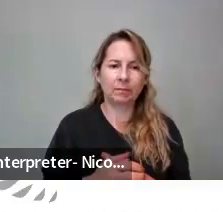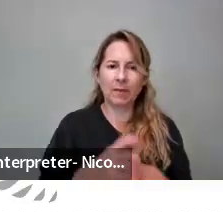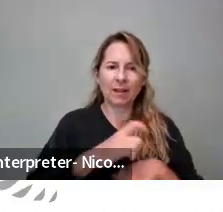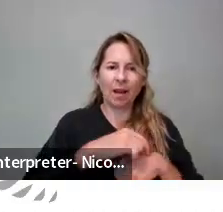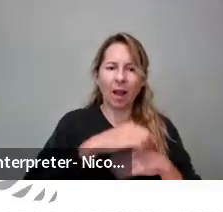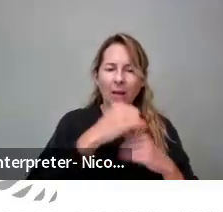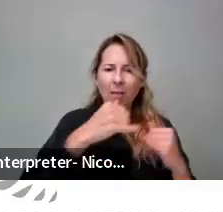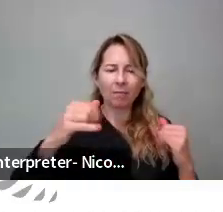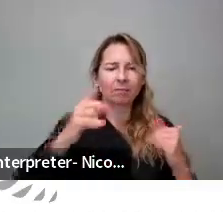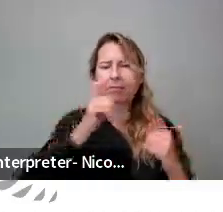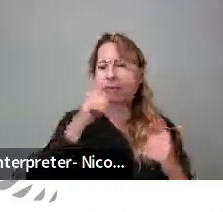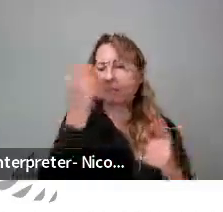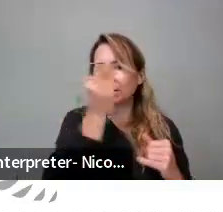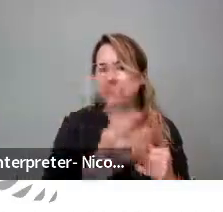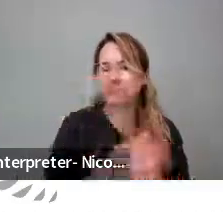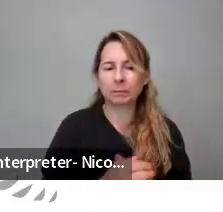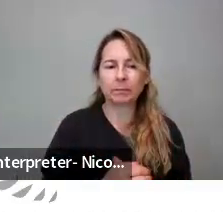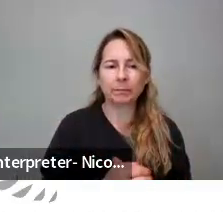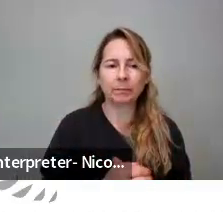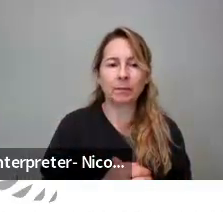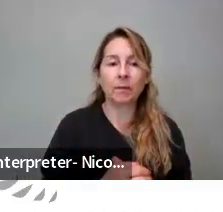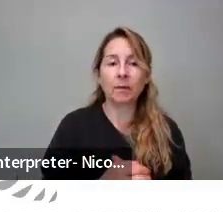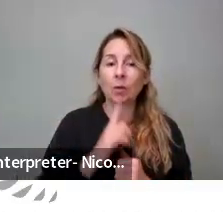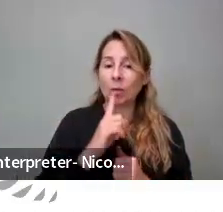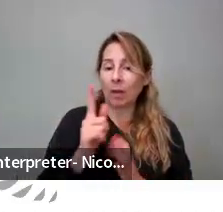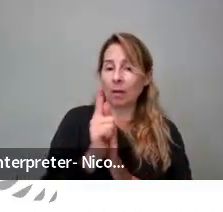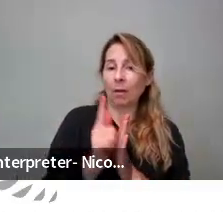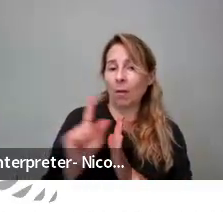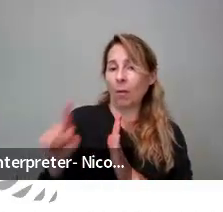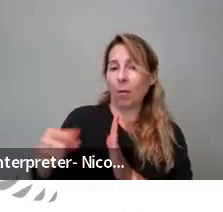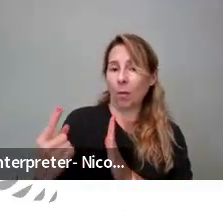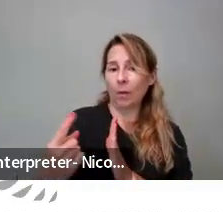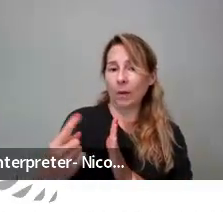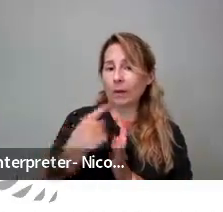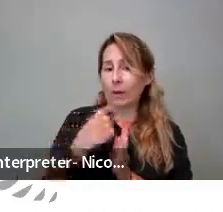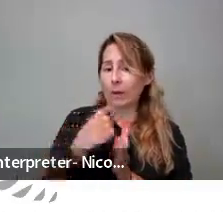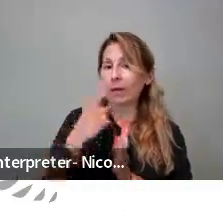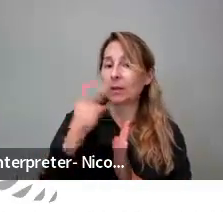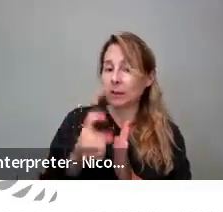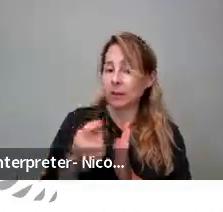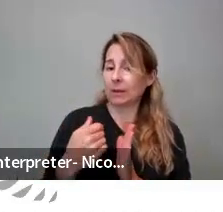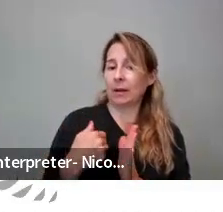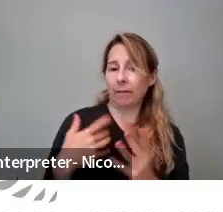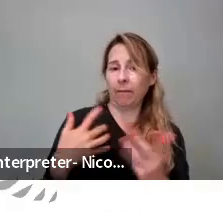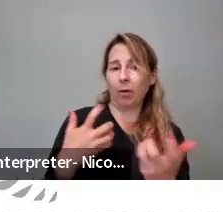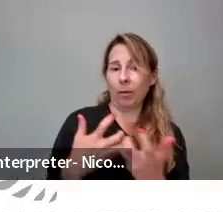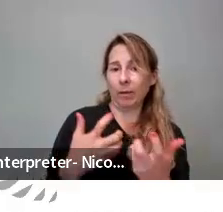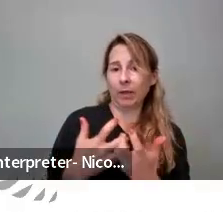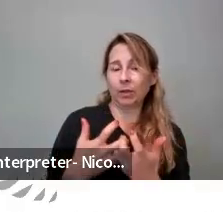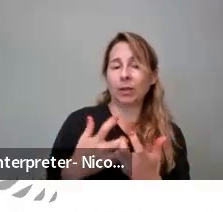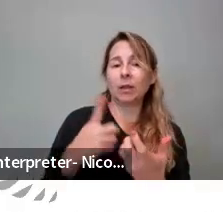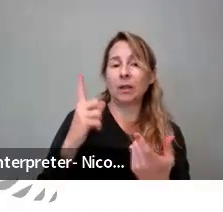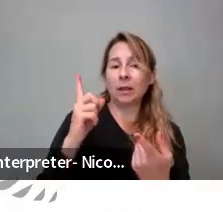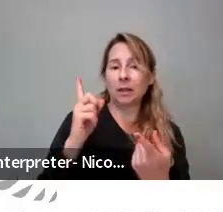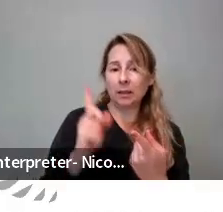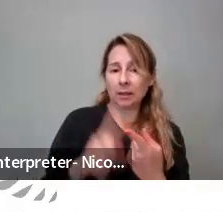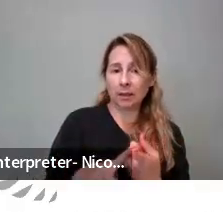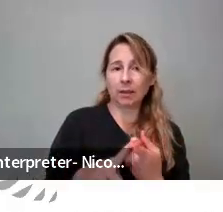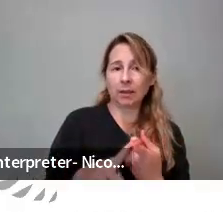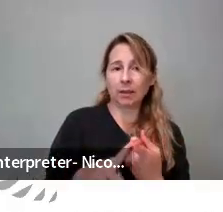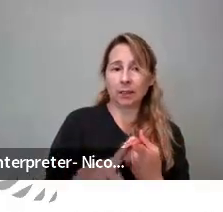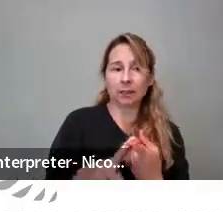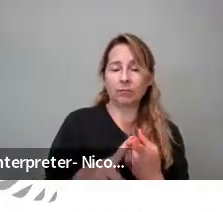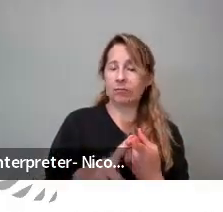Because what the law requires is that you continue to receive accommodation to the point where it is no